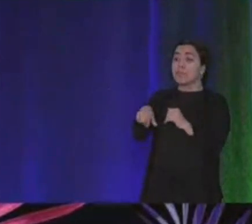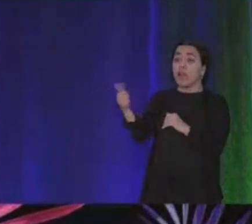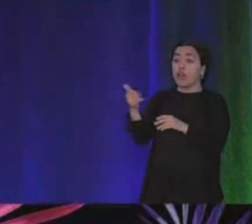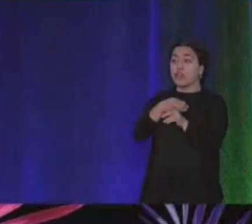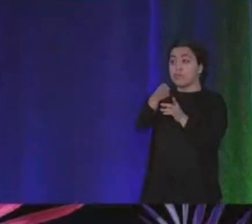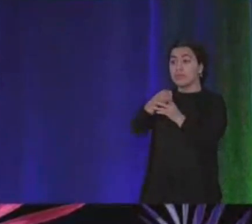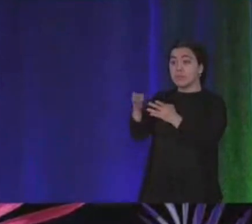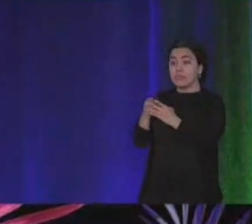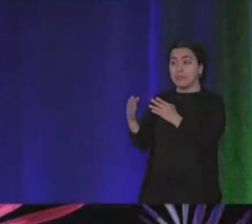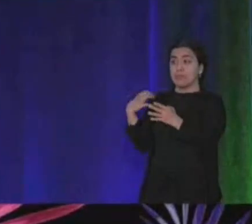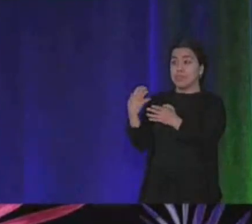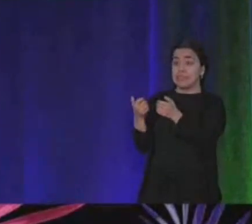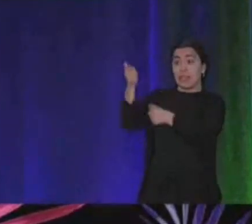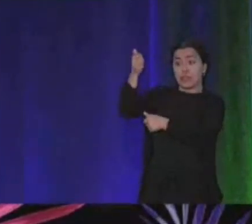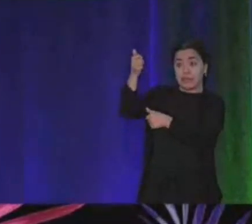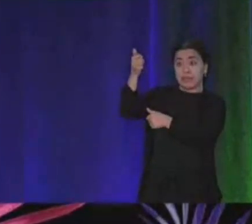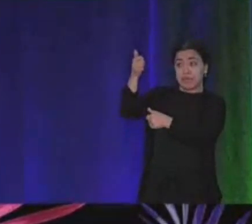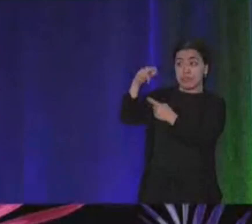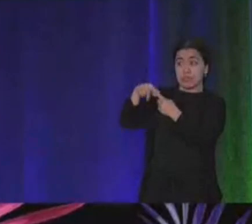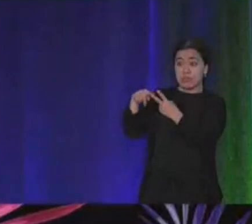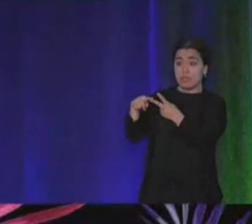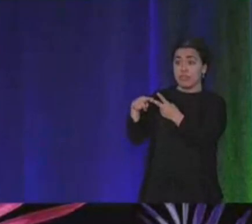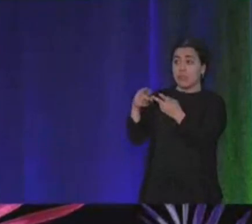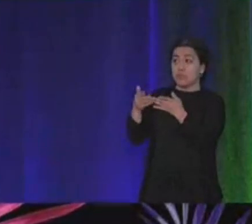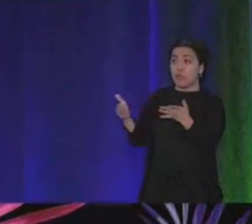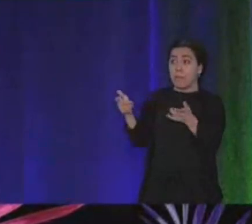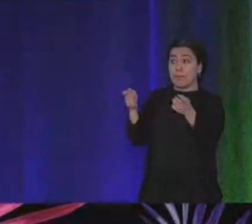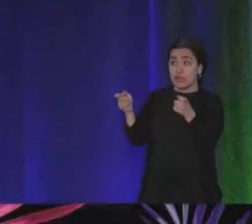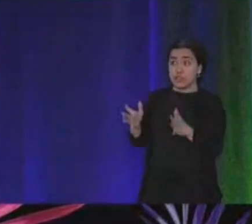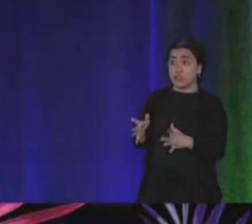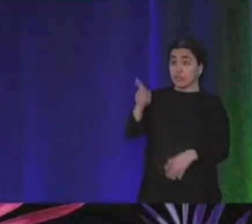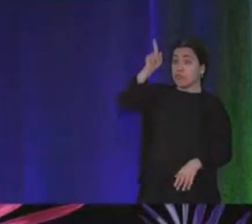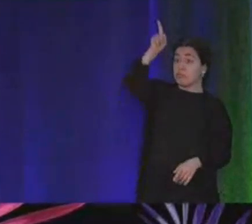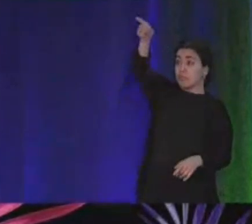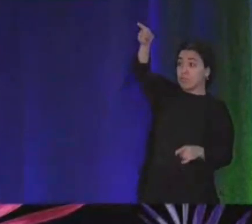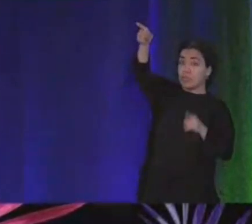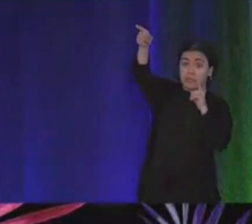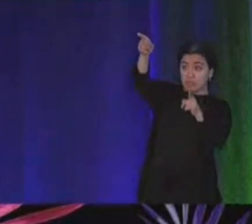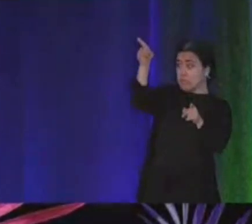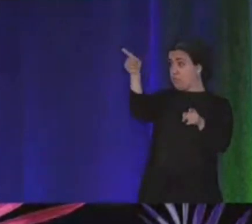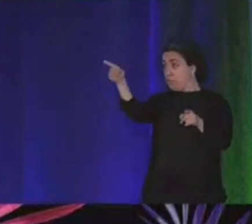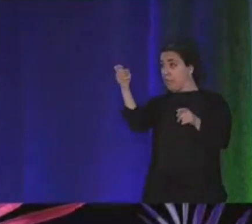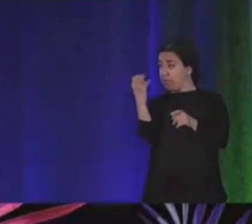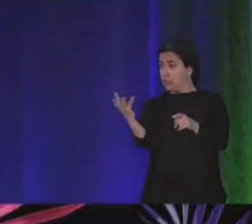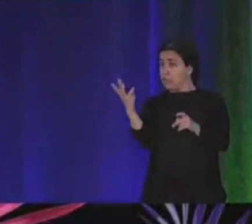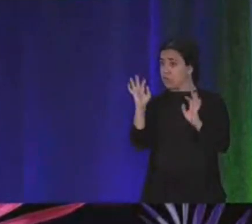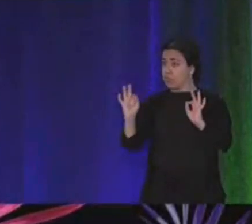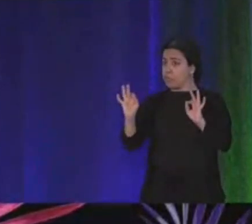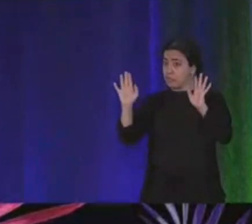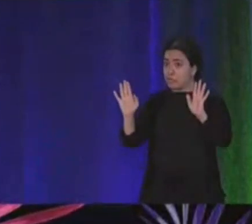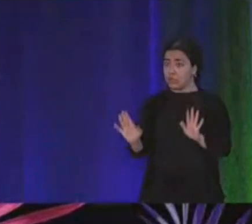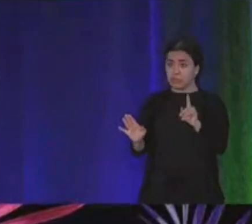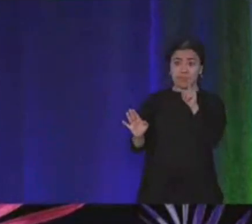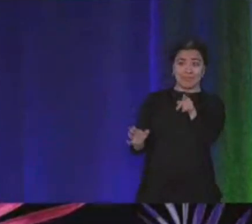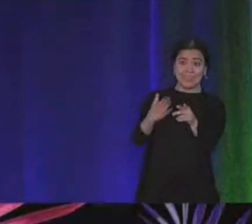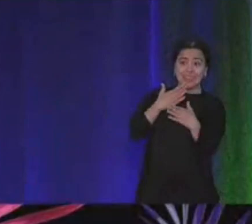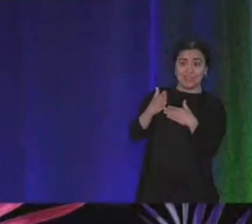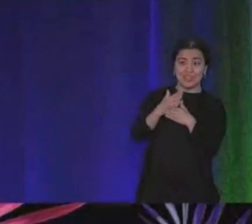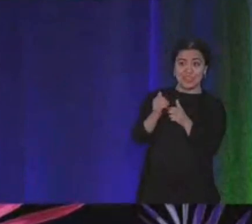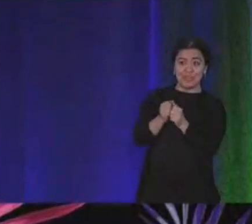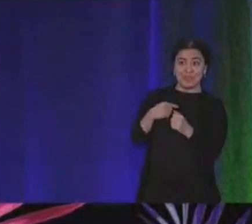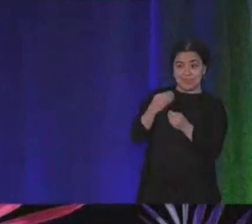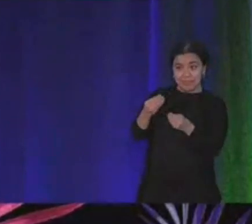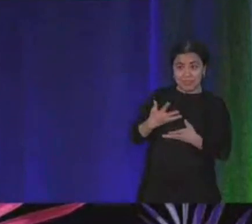like executives or product managers? We got a couple in the back. Great. Well, thanks for sharing that with me,